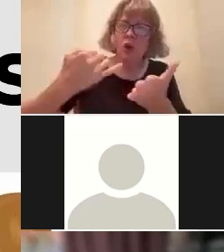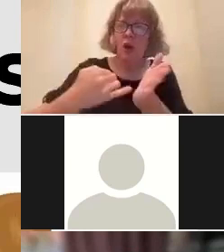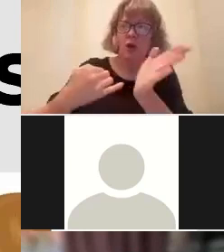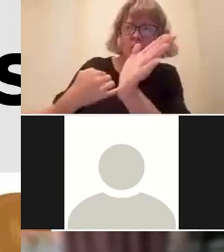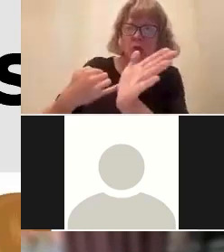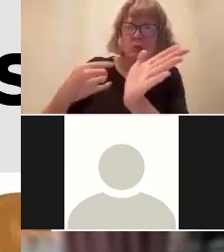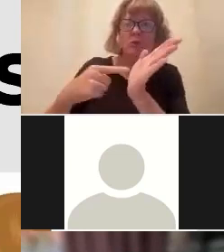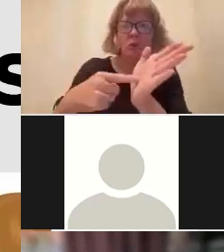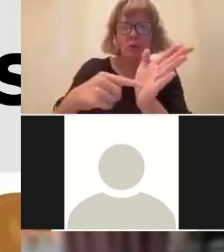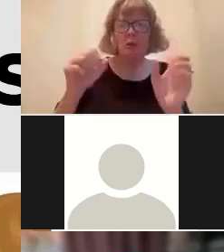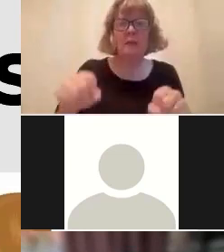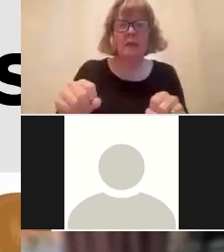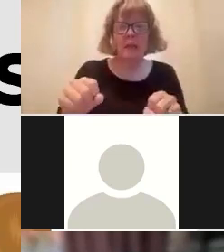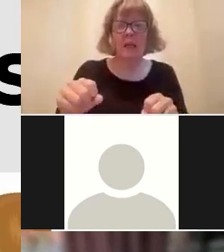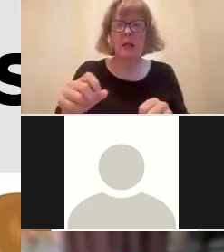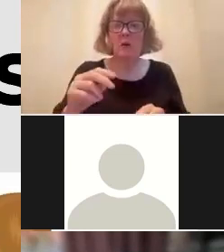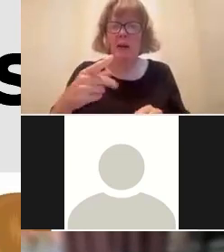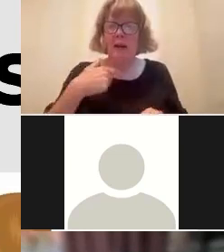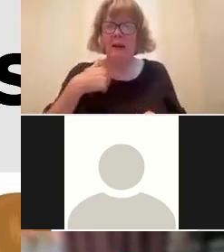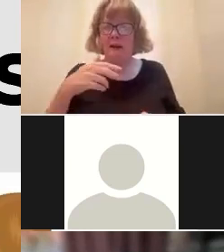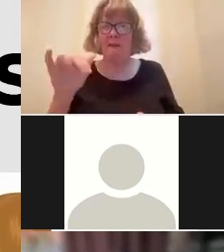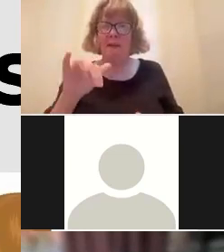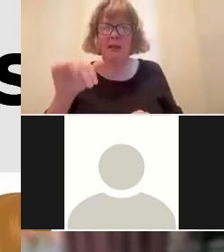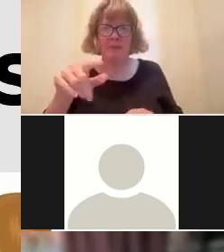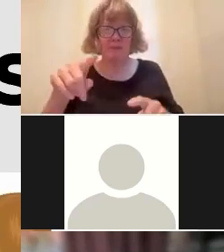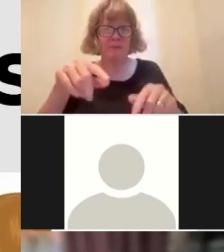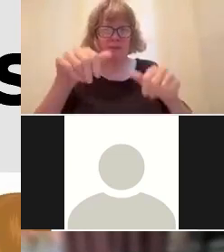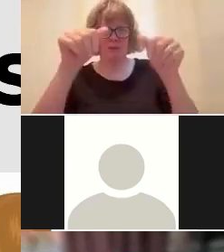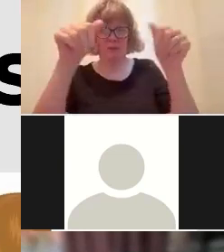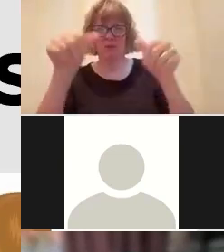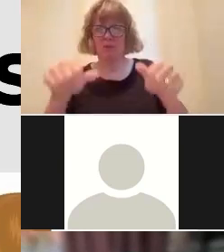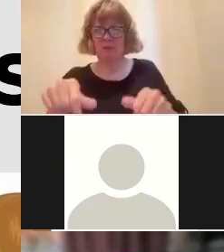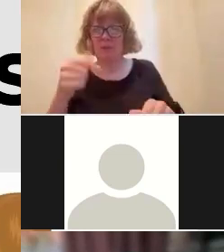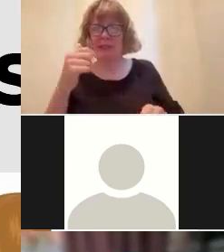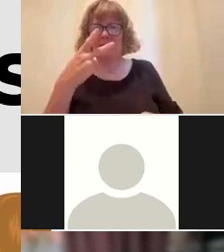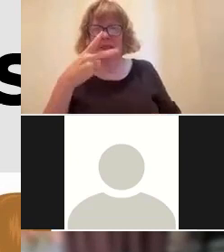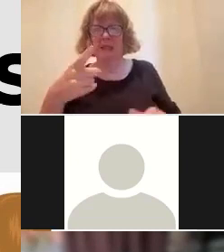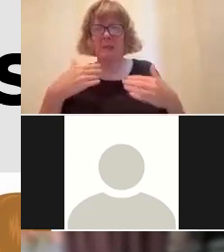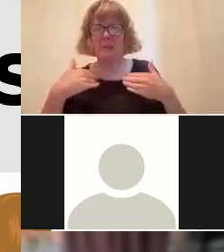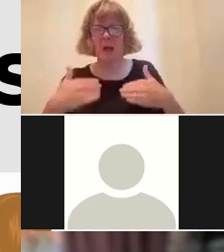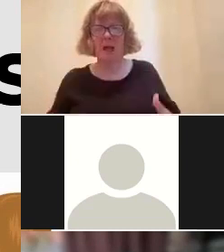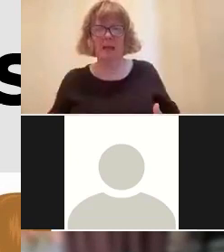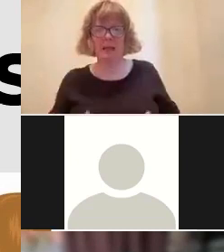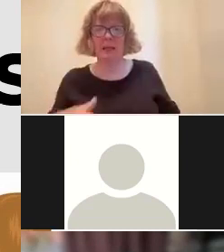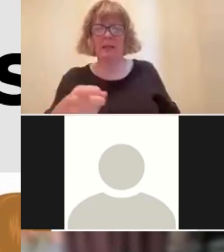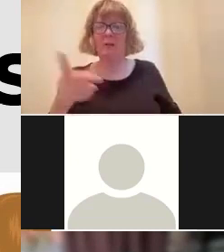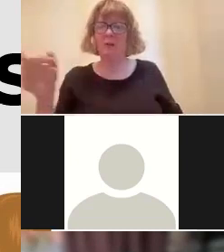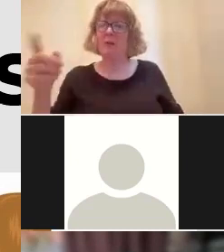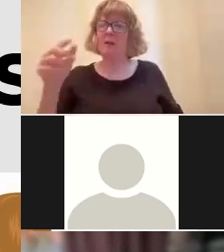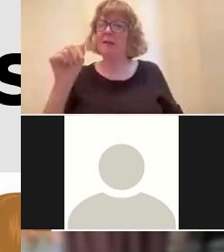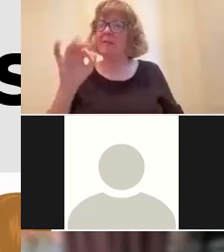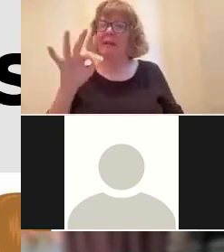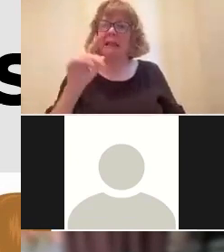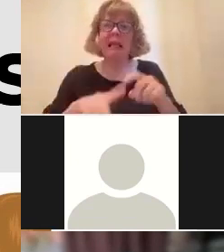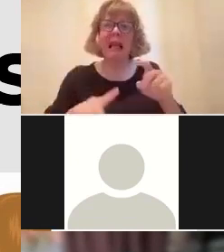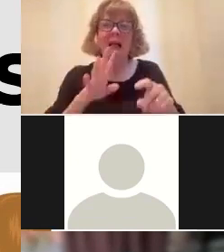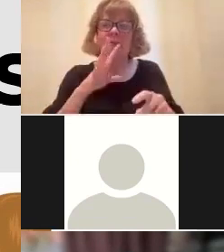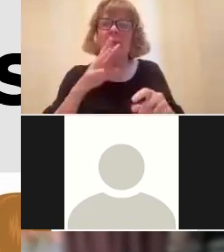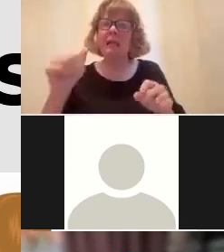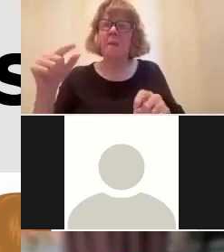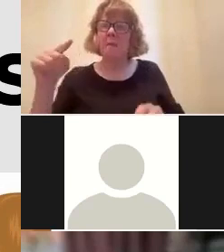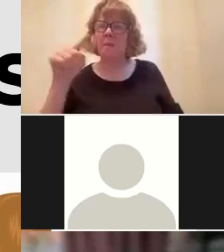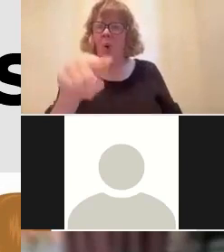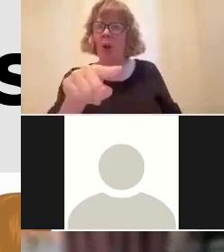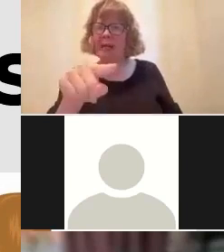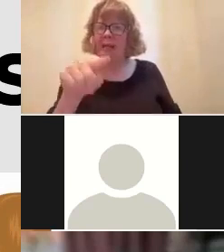You can have an anatomical chart, and to best clarify, you can have them point and touch. Ask how